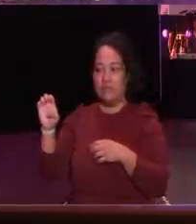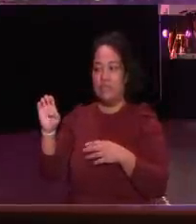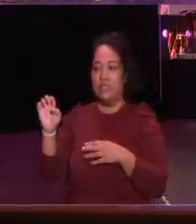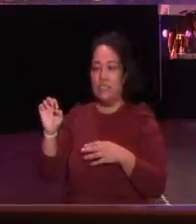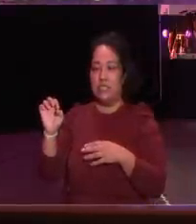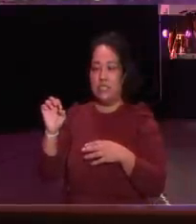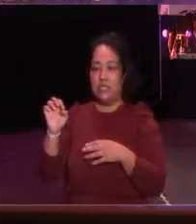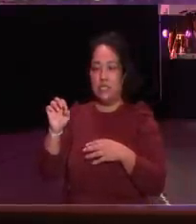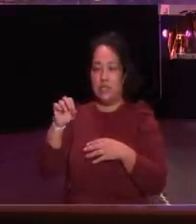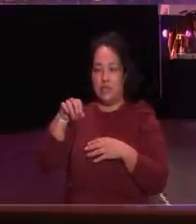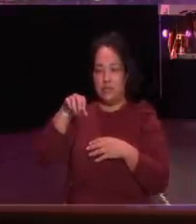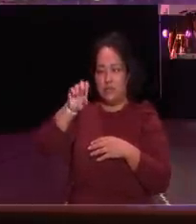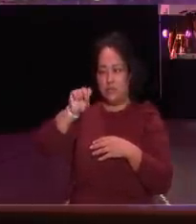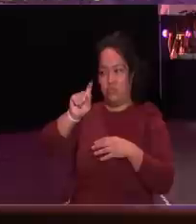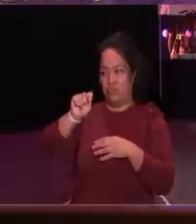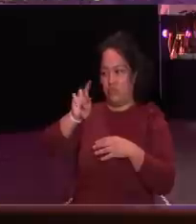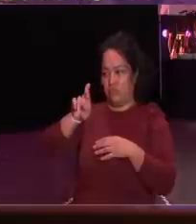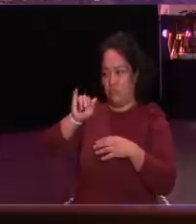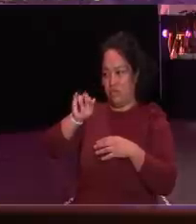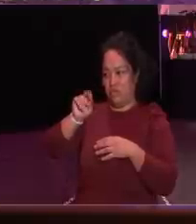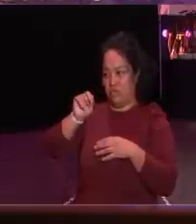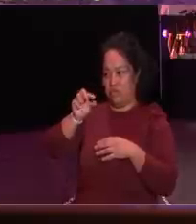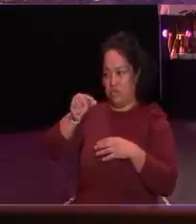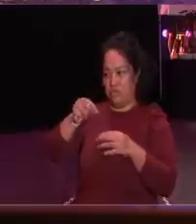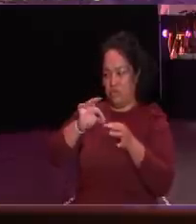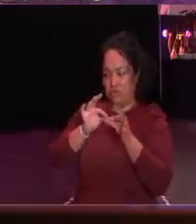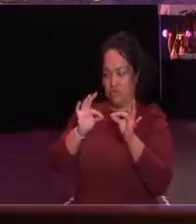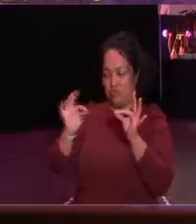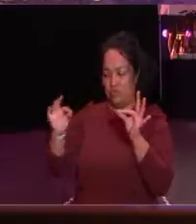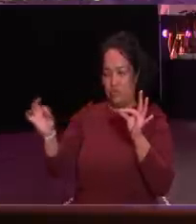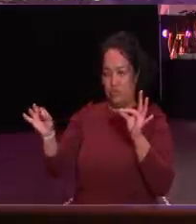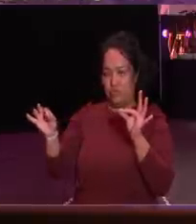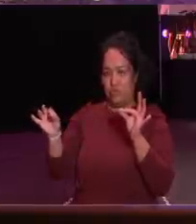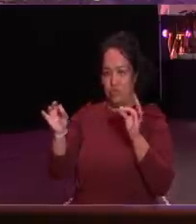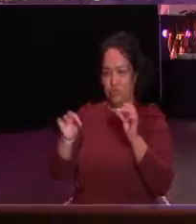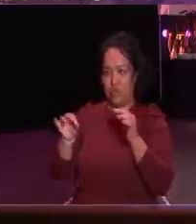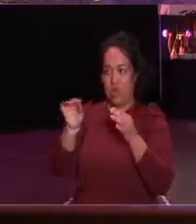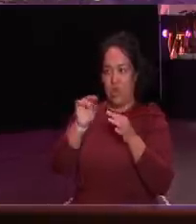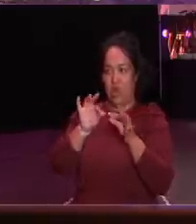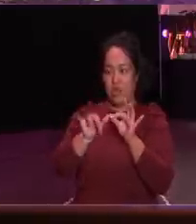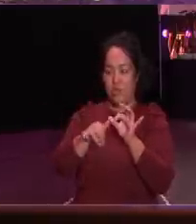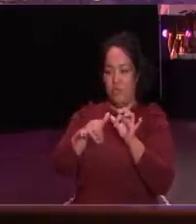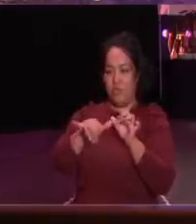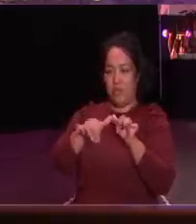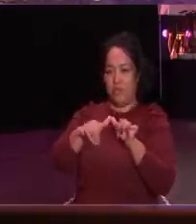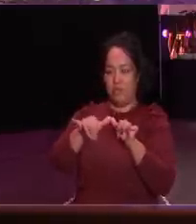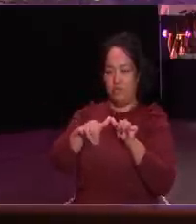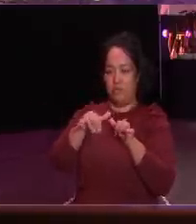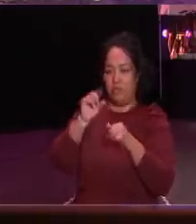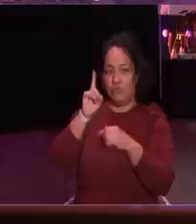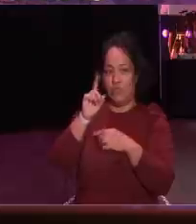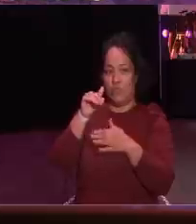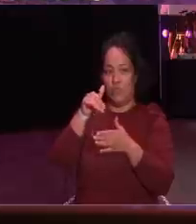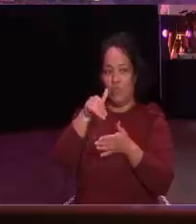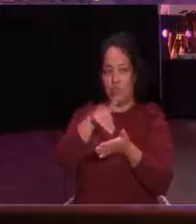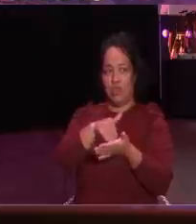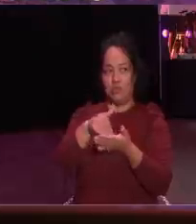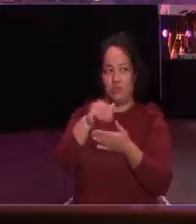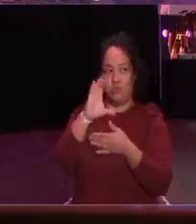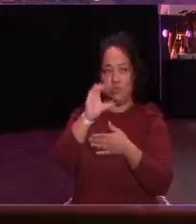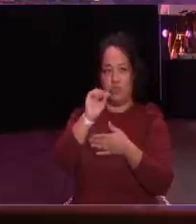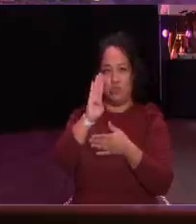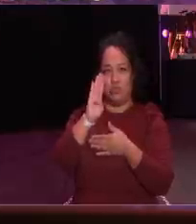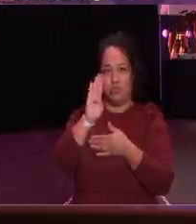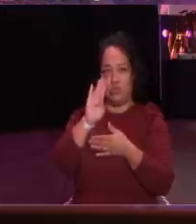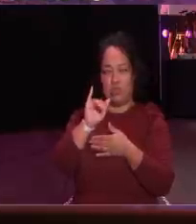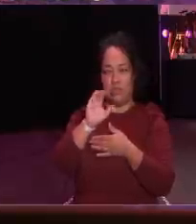took a string in his hand. Entonces midió 1,000 codos. And he began to measure 1,000 cubits. Y me hizo pasar por las aguas. And he caused me to go through